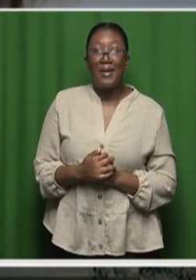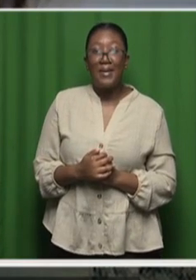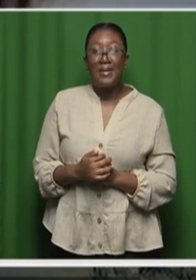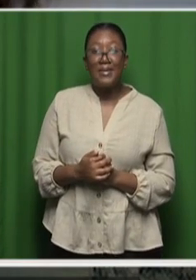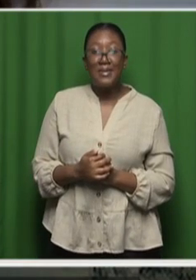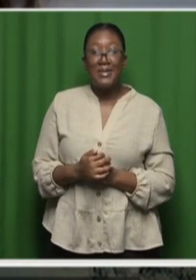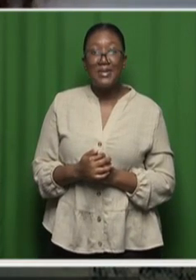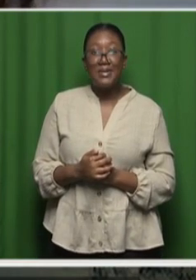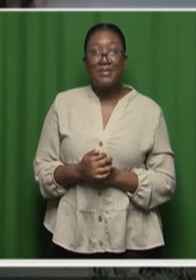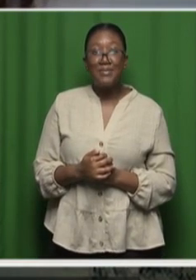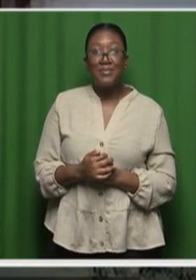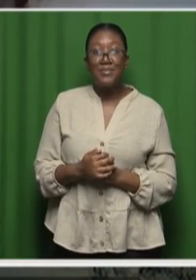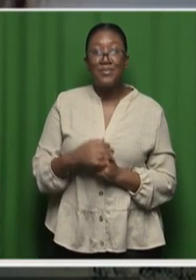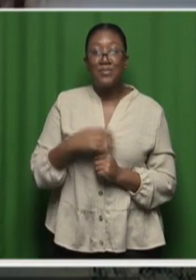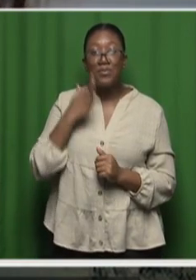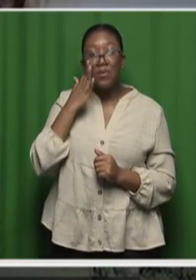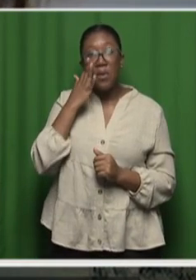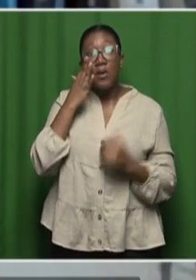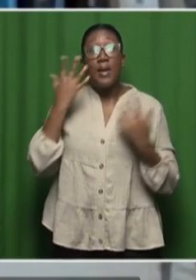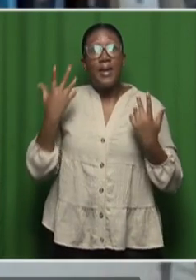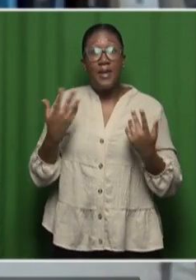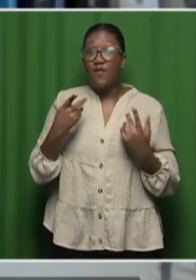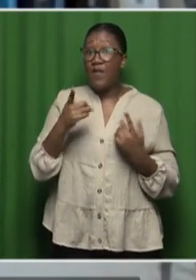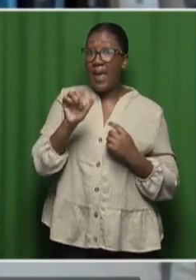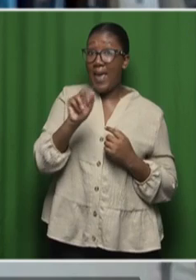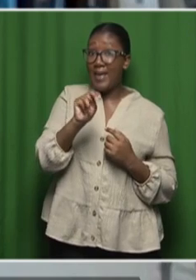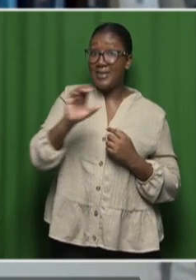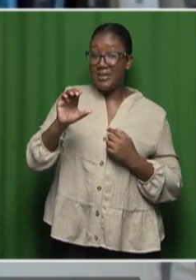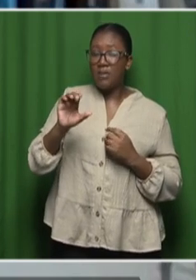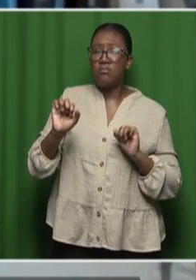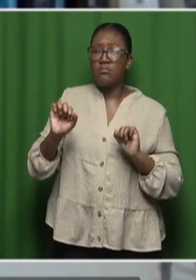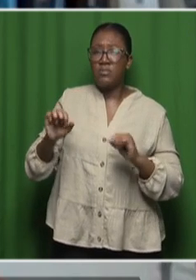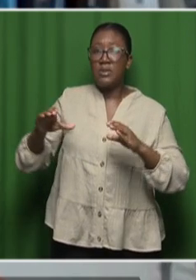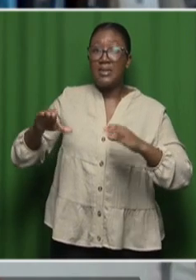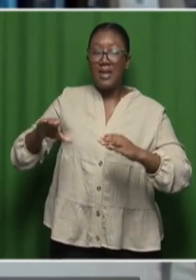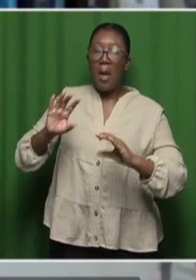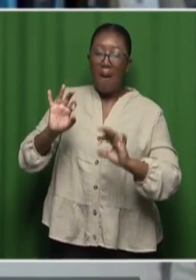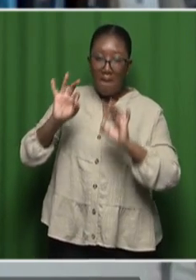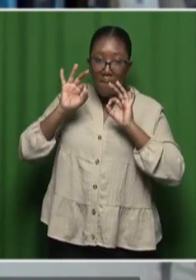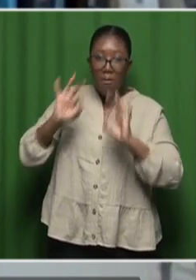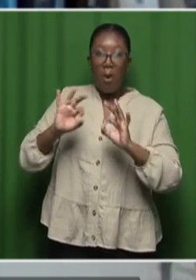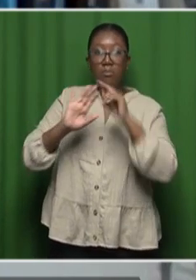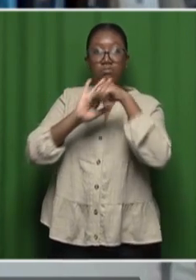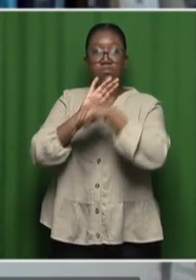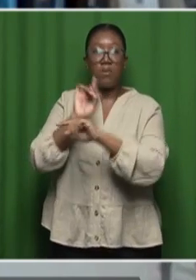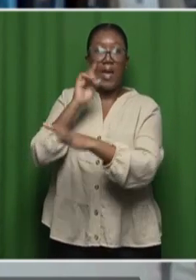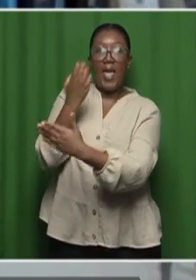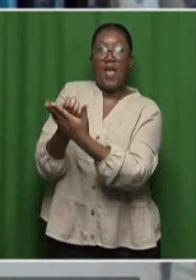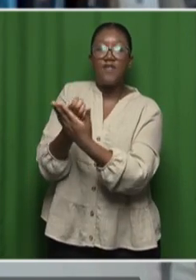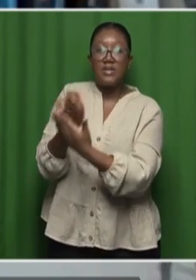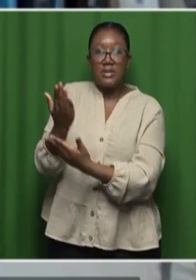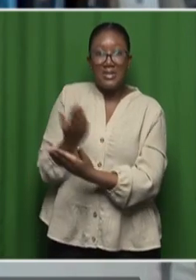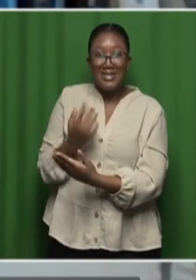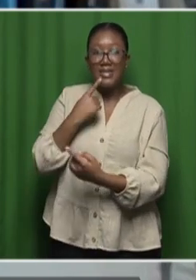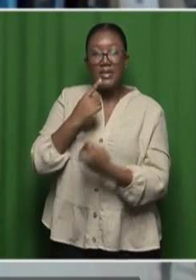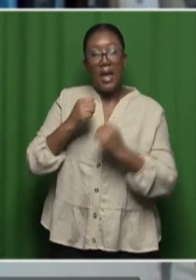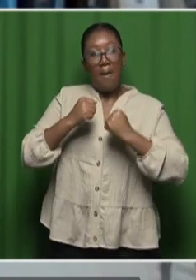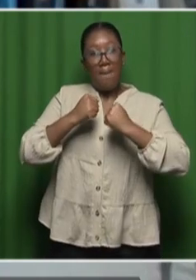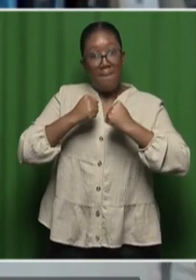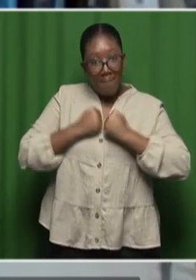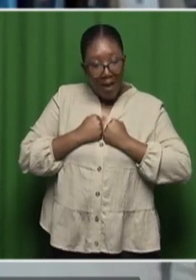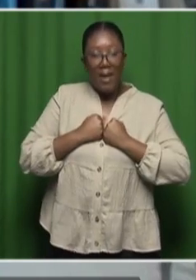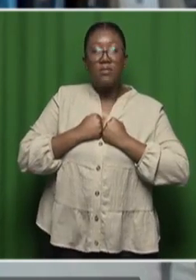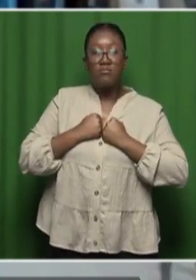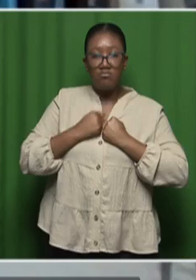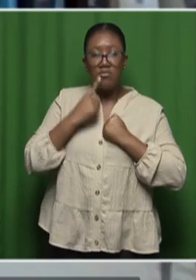Look, I think if the ANC can clearly evidence that they were the original founder of this